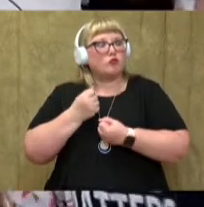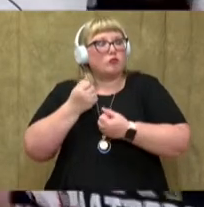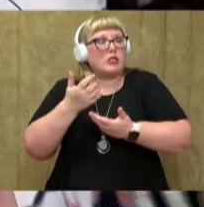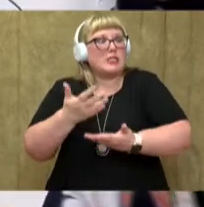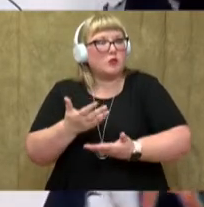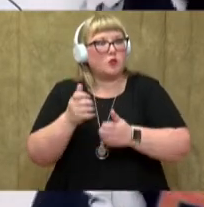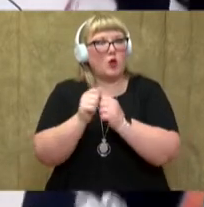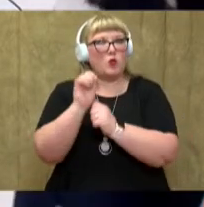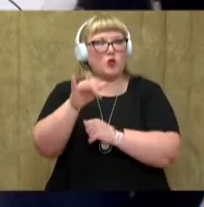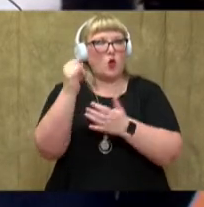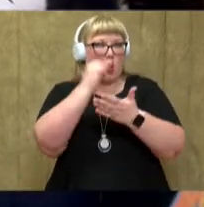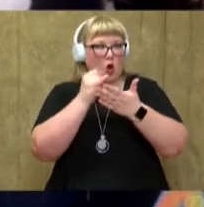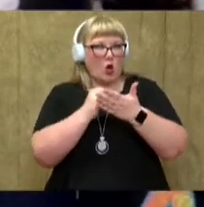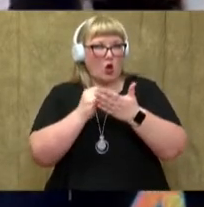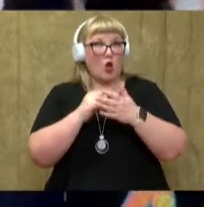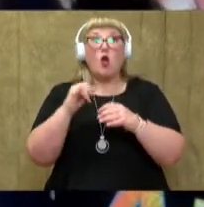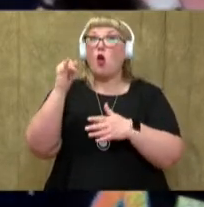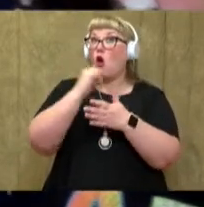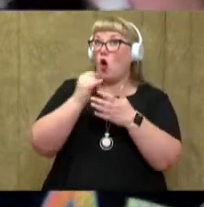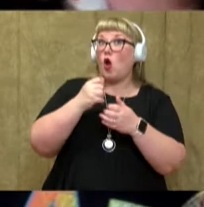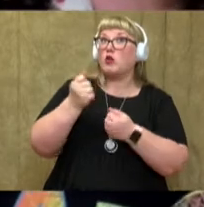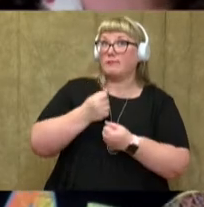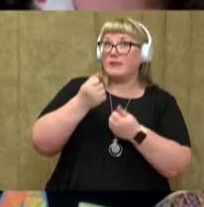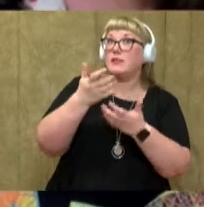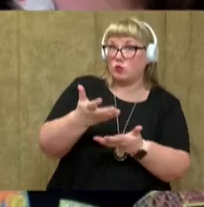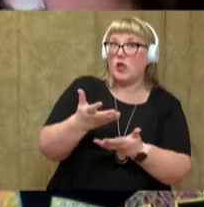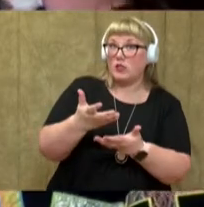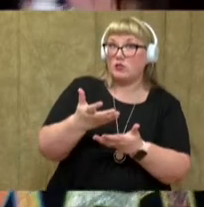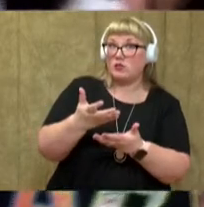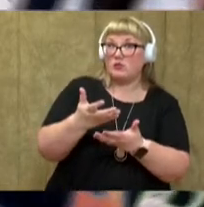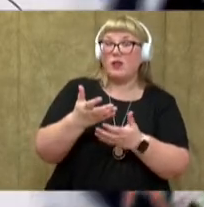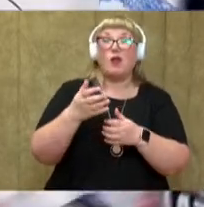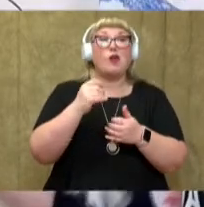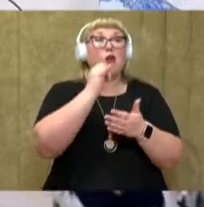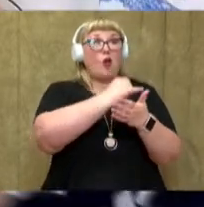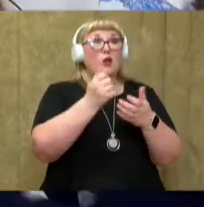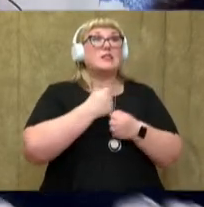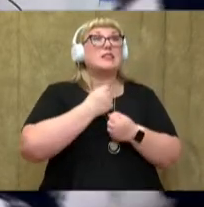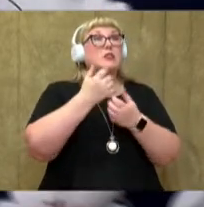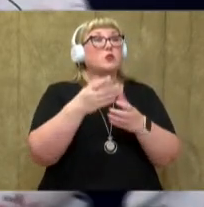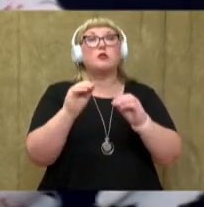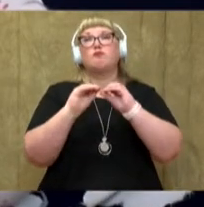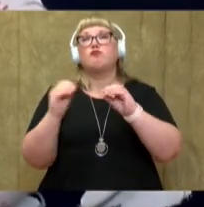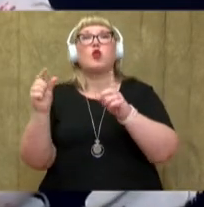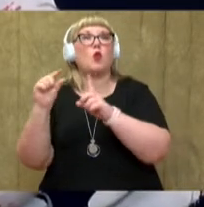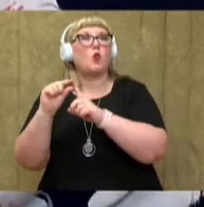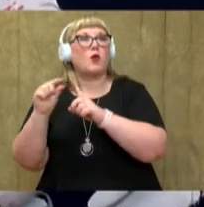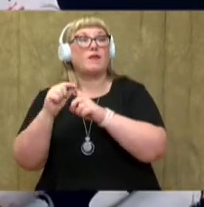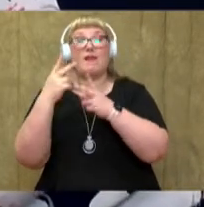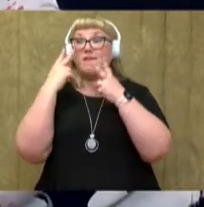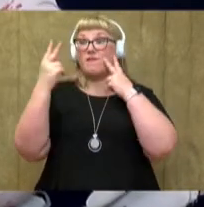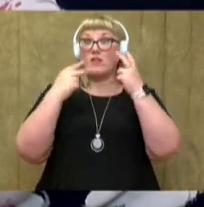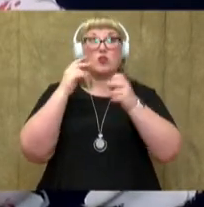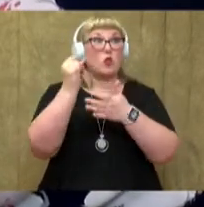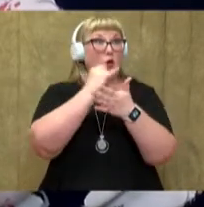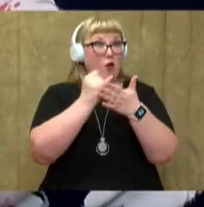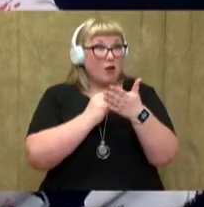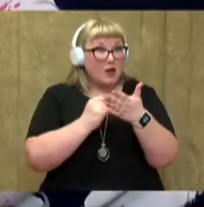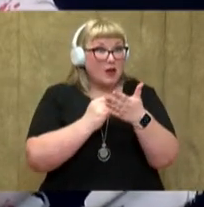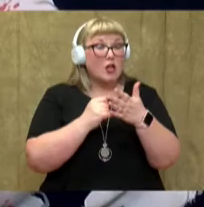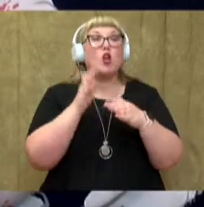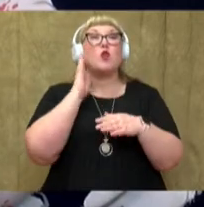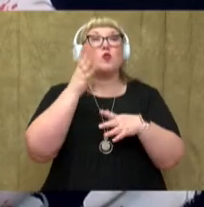Remember that art is a form of communication. It's communicating without words. And in visual arts,